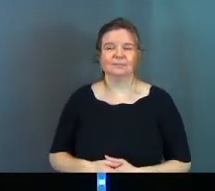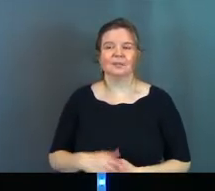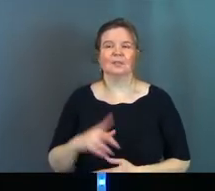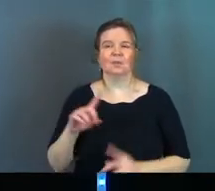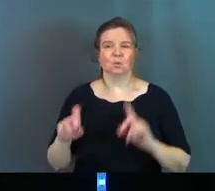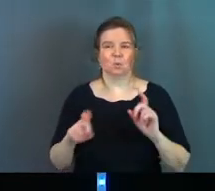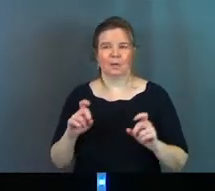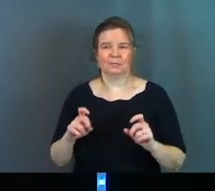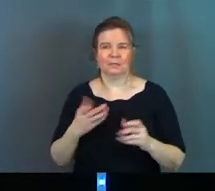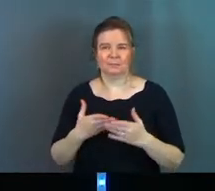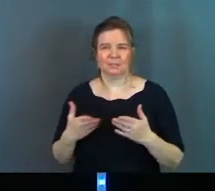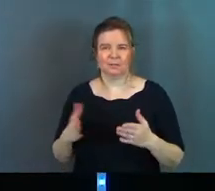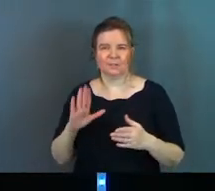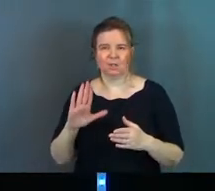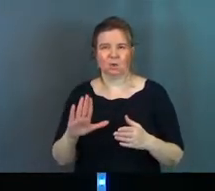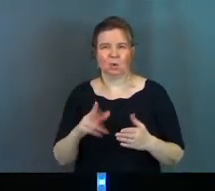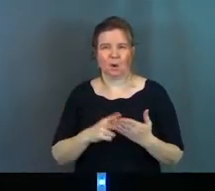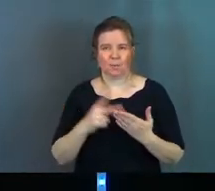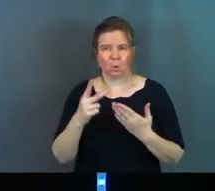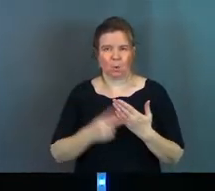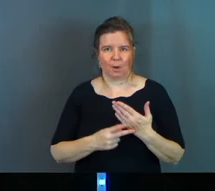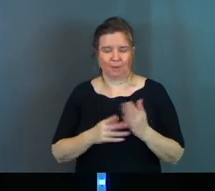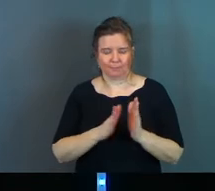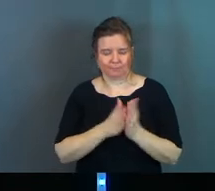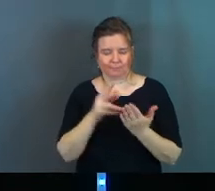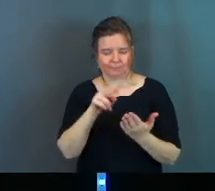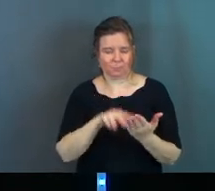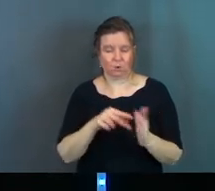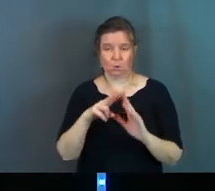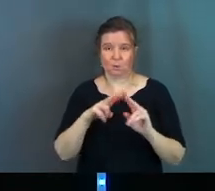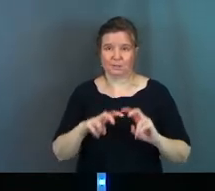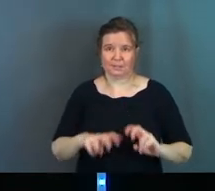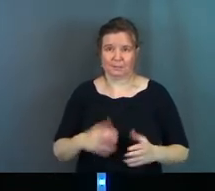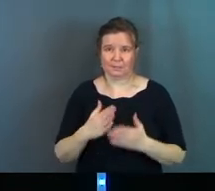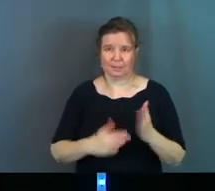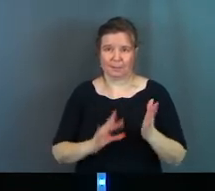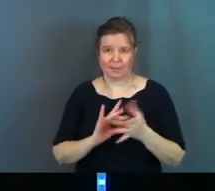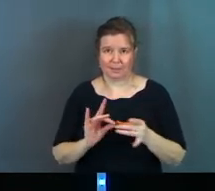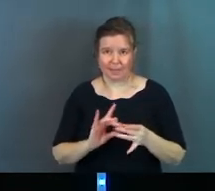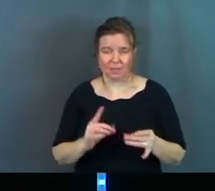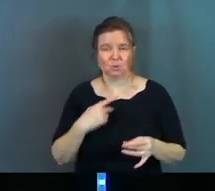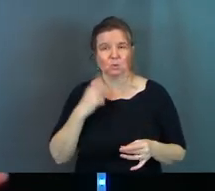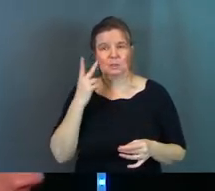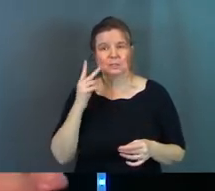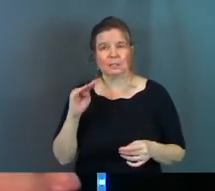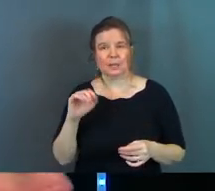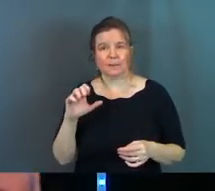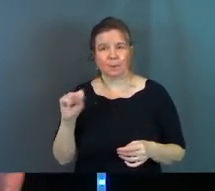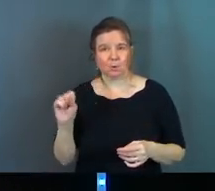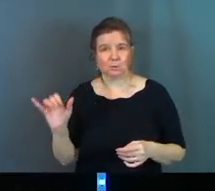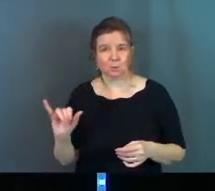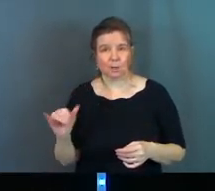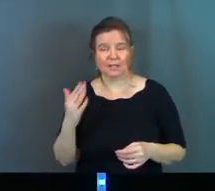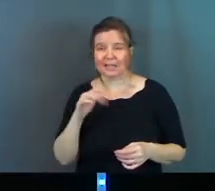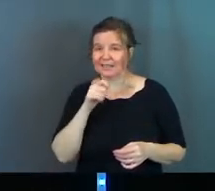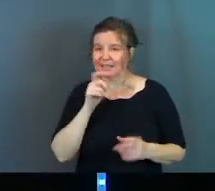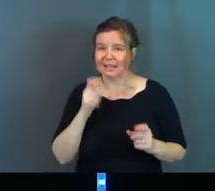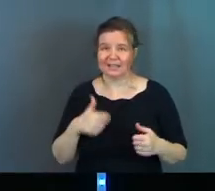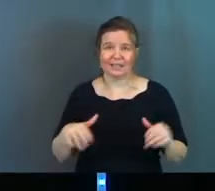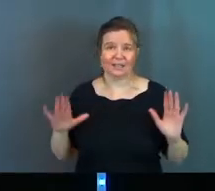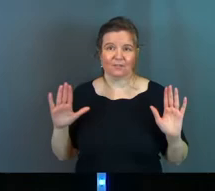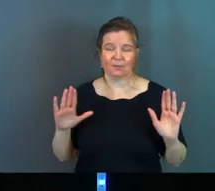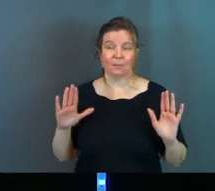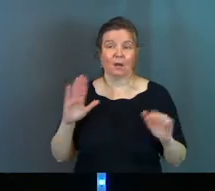There's some questions and some stuff in your programs where you can even go deeper on some of these passages. You'll see Moses as well. God did not